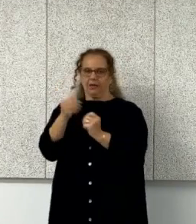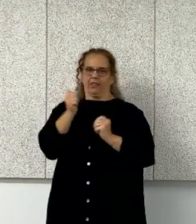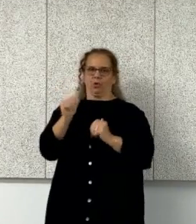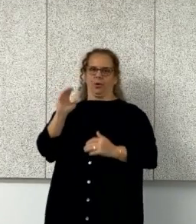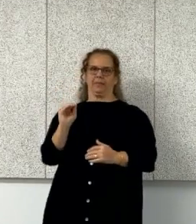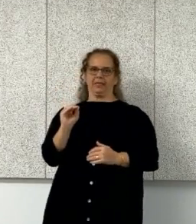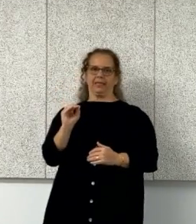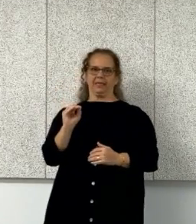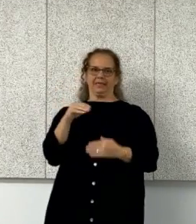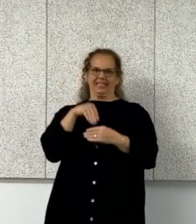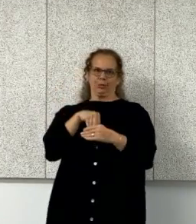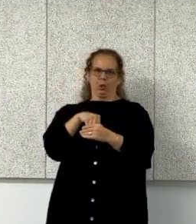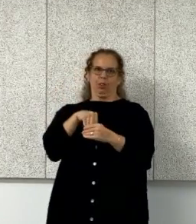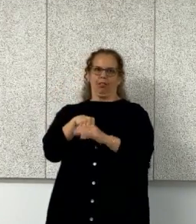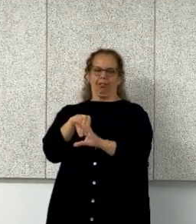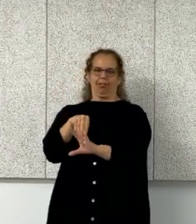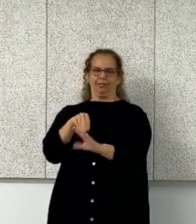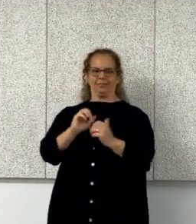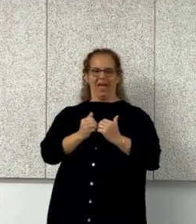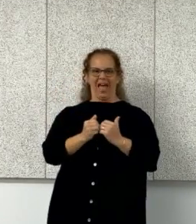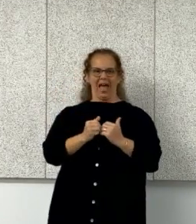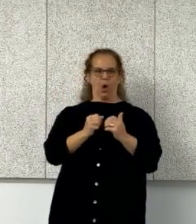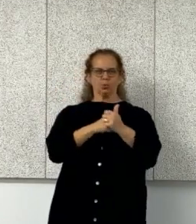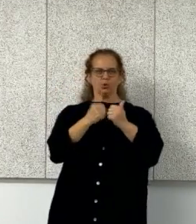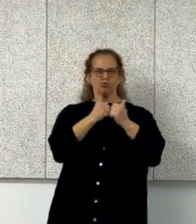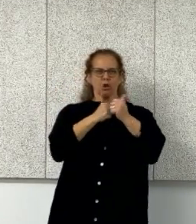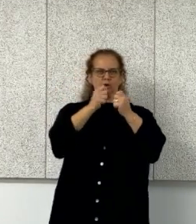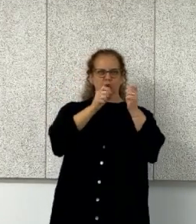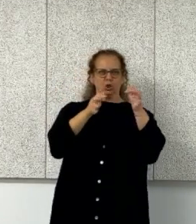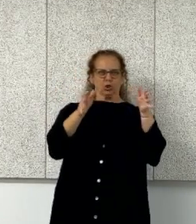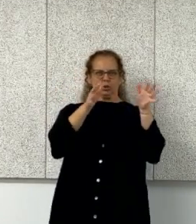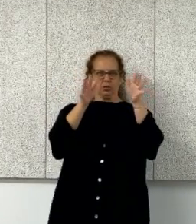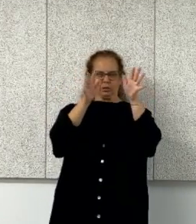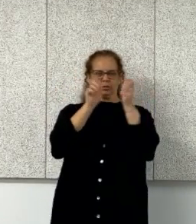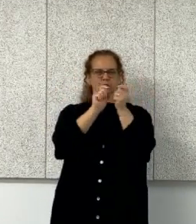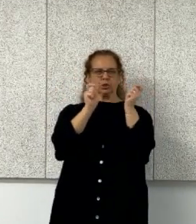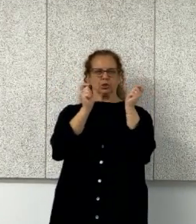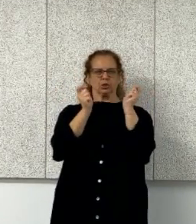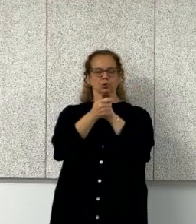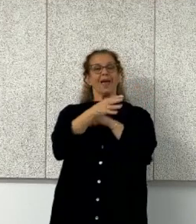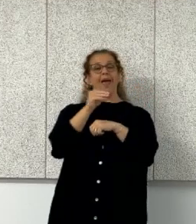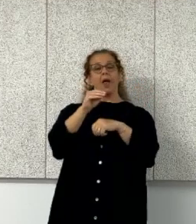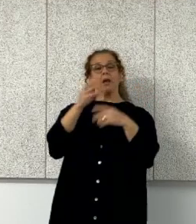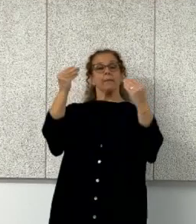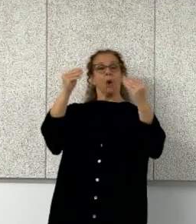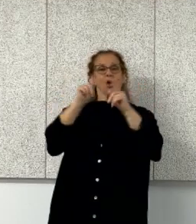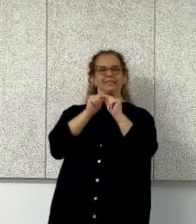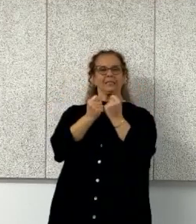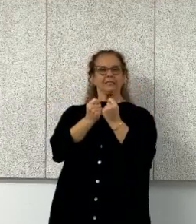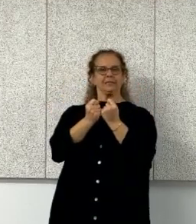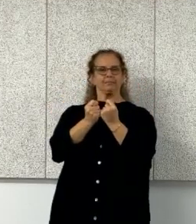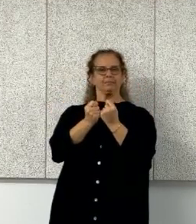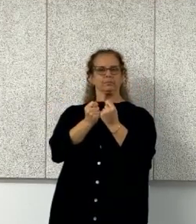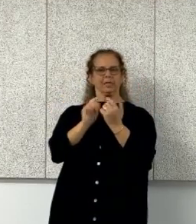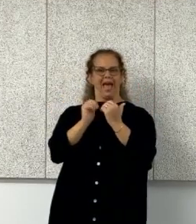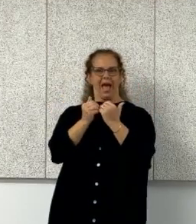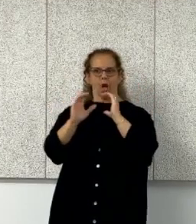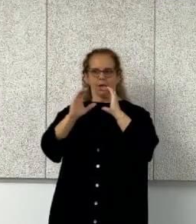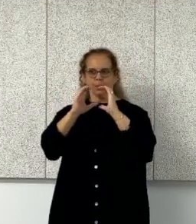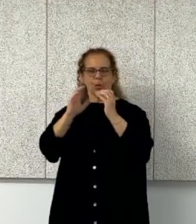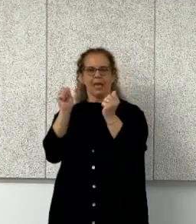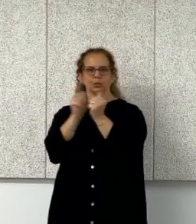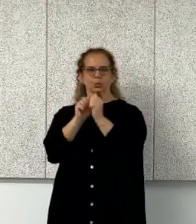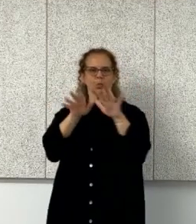From, you know, the way that these organizations are structured, but also in the way that marketing teams are communicating to